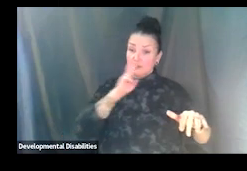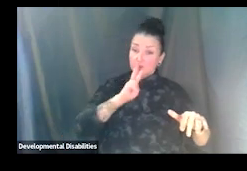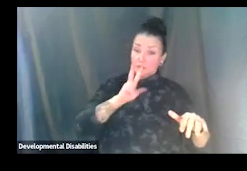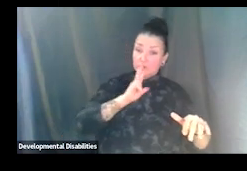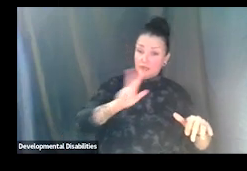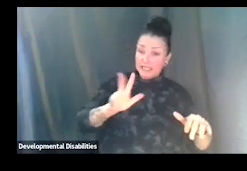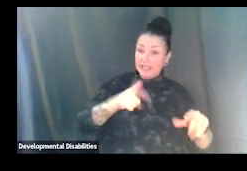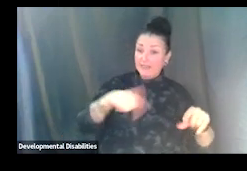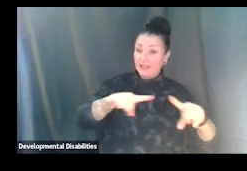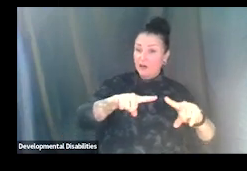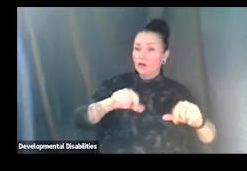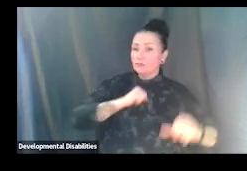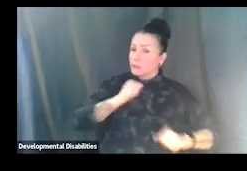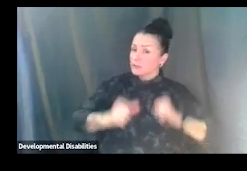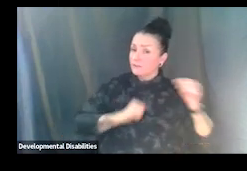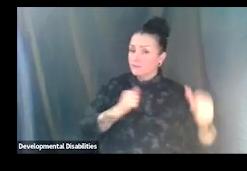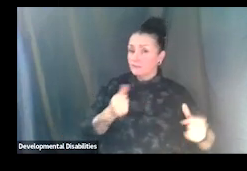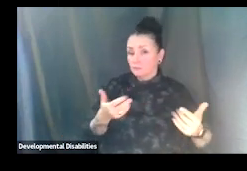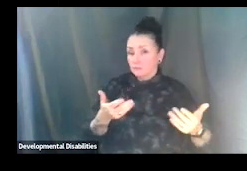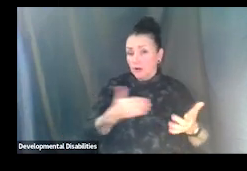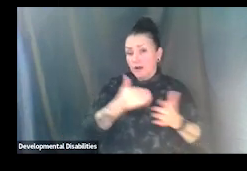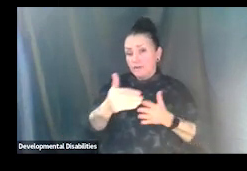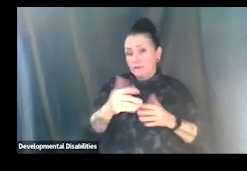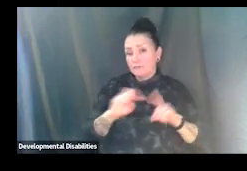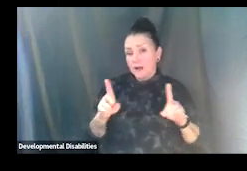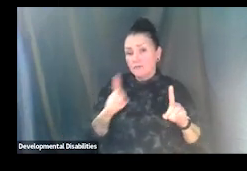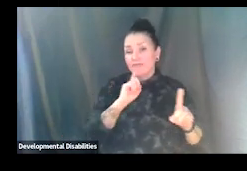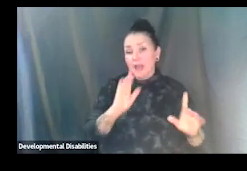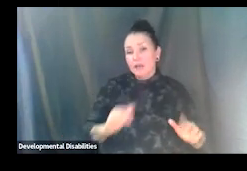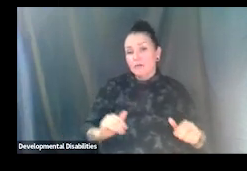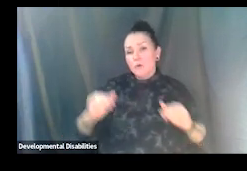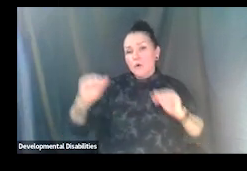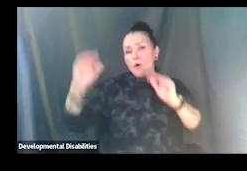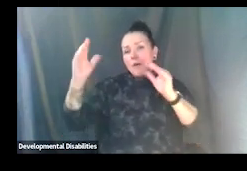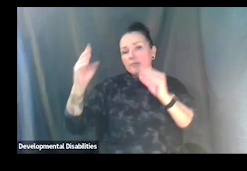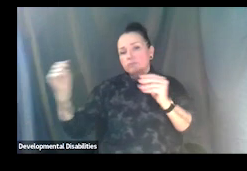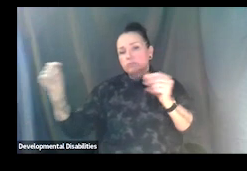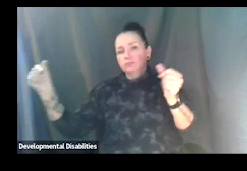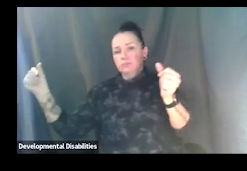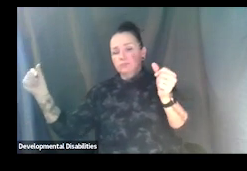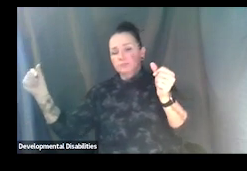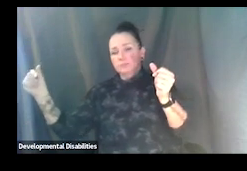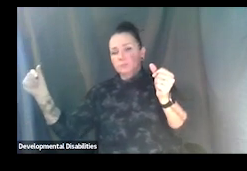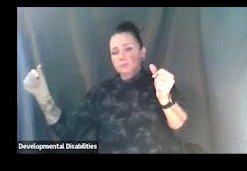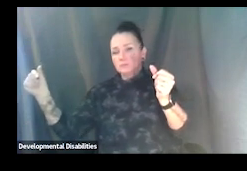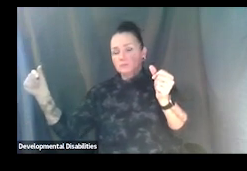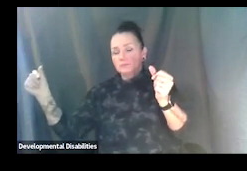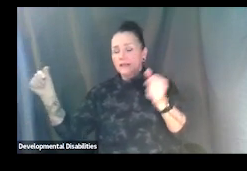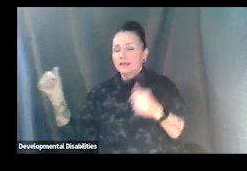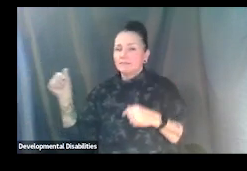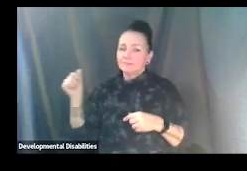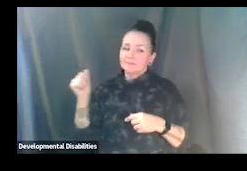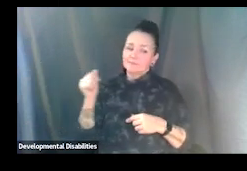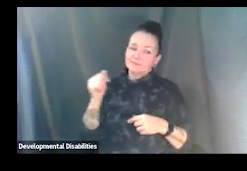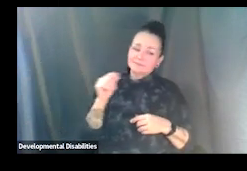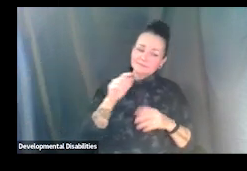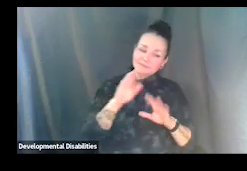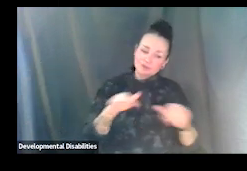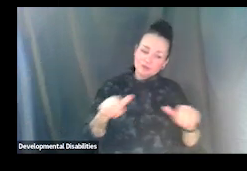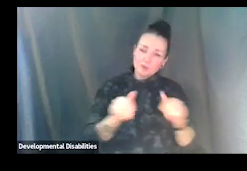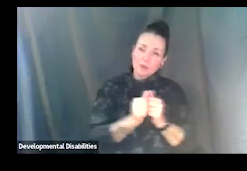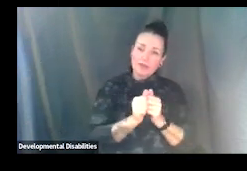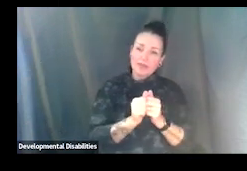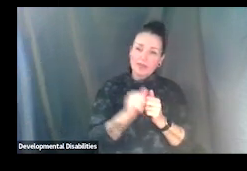do think that impulse control is a huge component of it. And so and that's where I think in people who are verbal, well, people often say, look, when